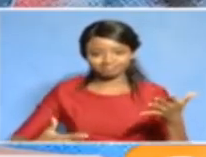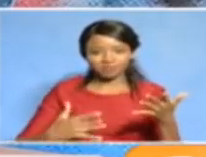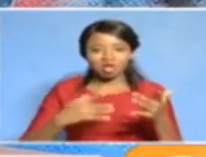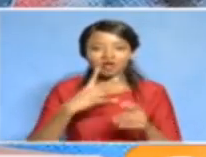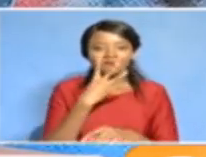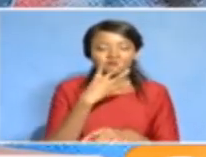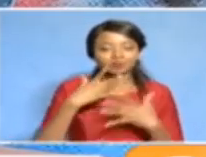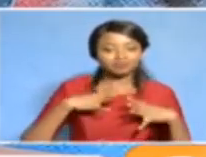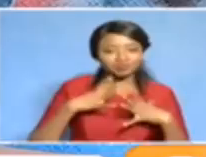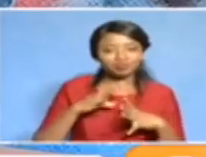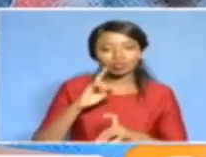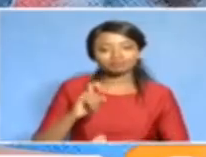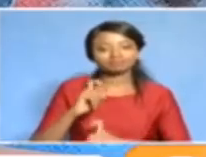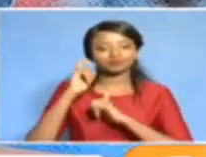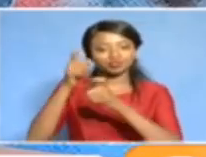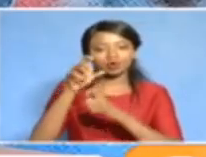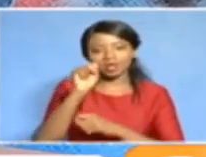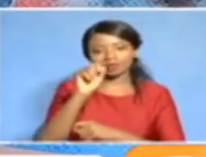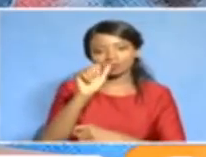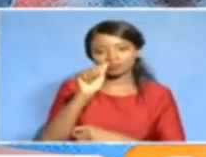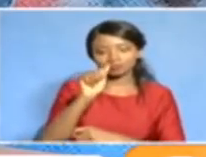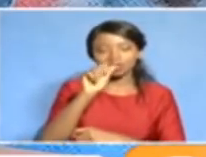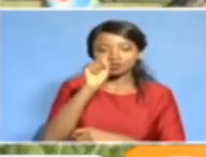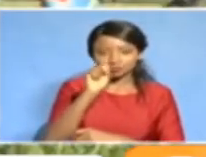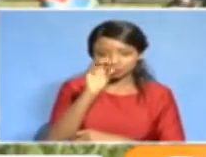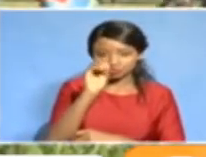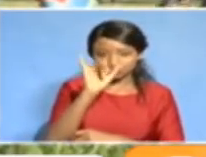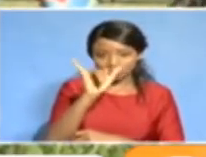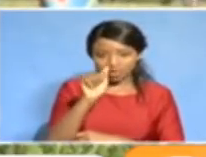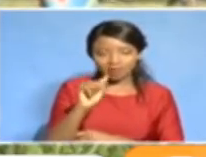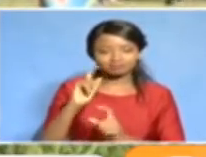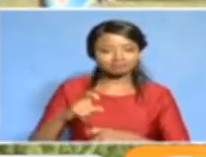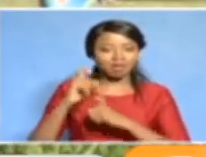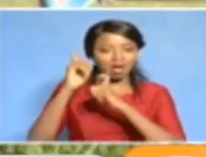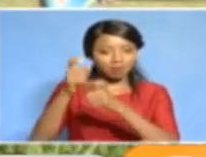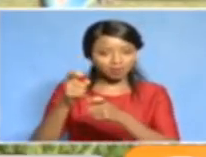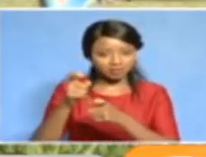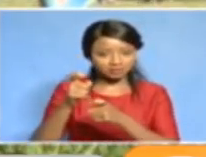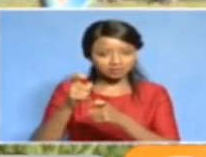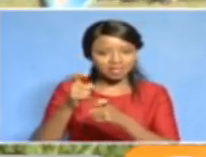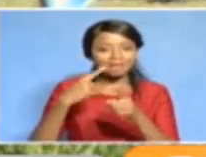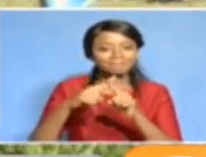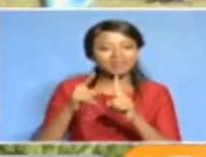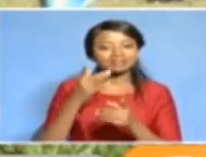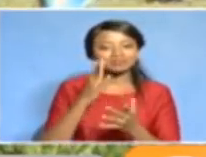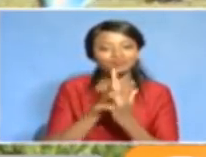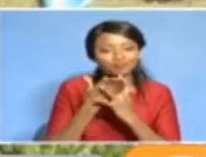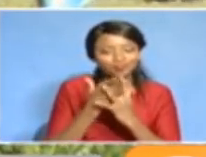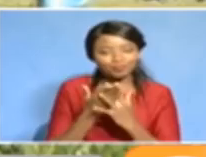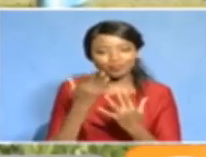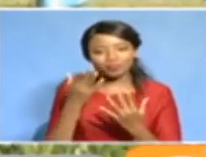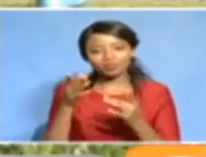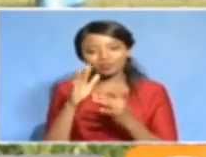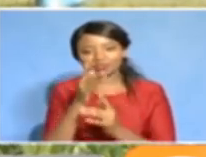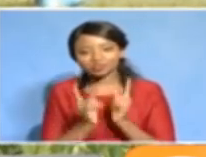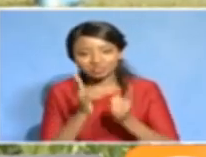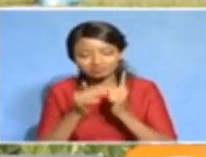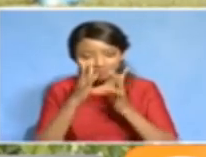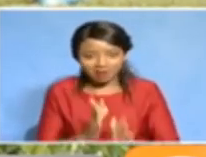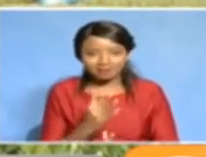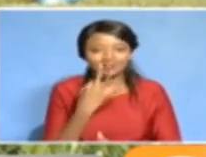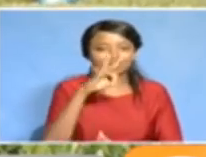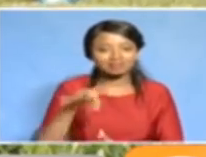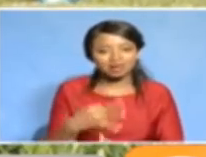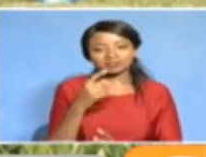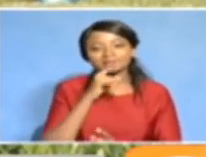of the Sports Personality of the Year SOYA Awards. But they are up against a formidable trial from the athletics world. 3,000 meters